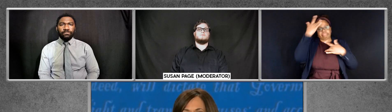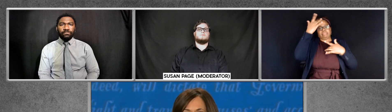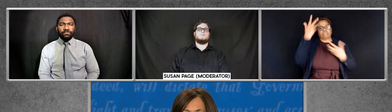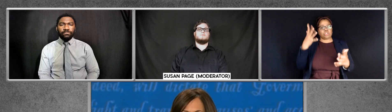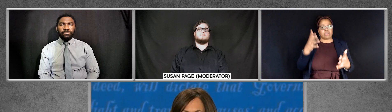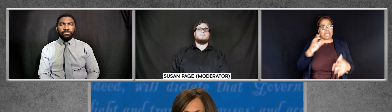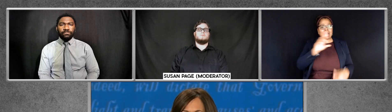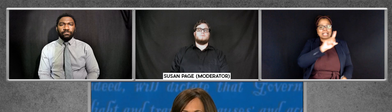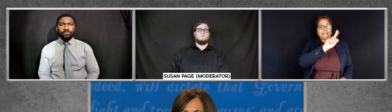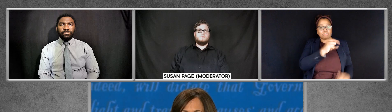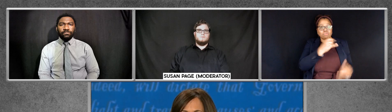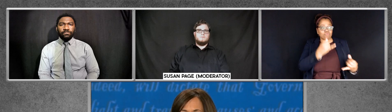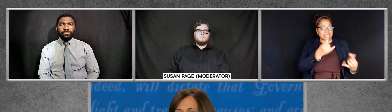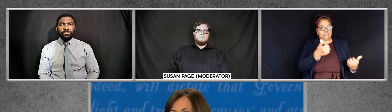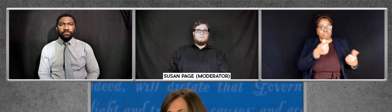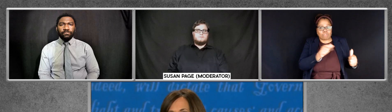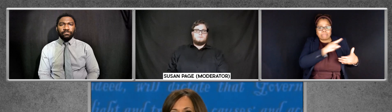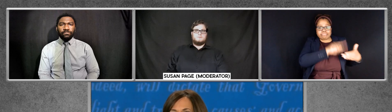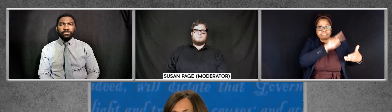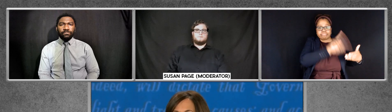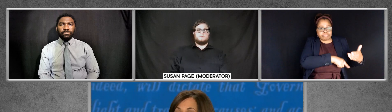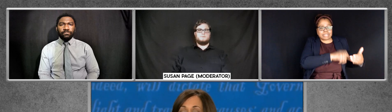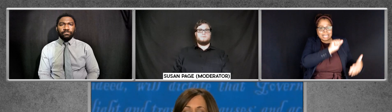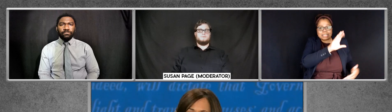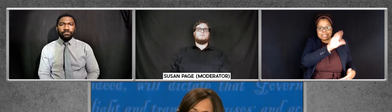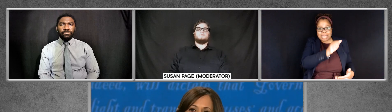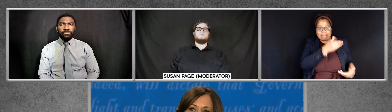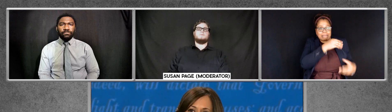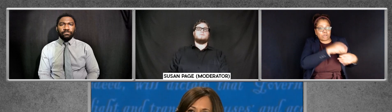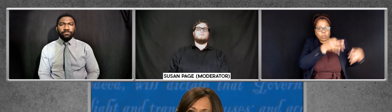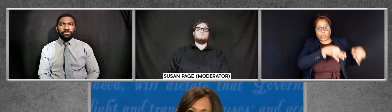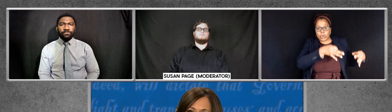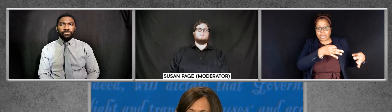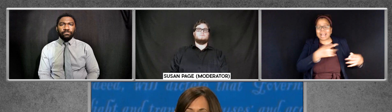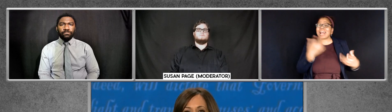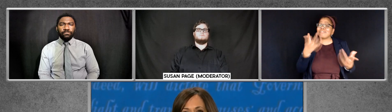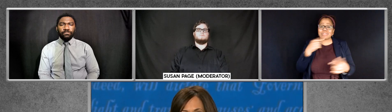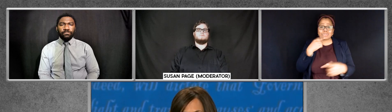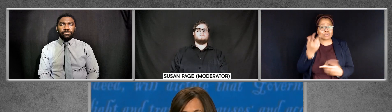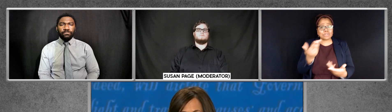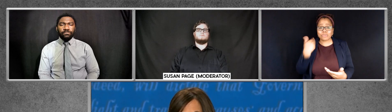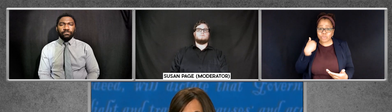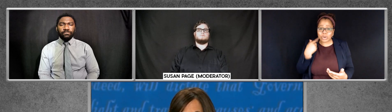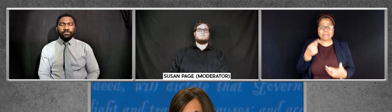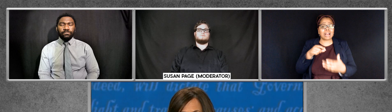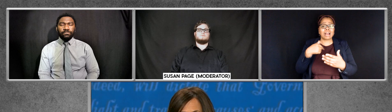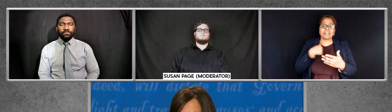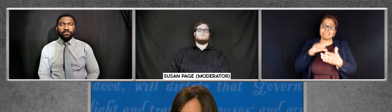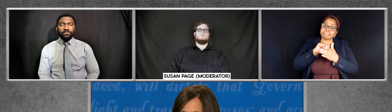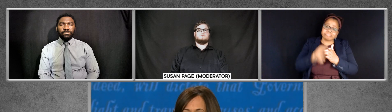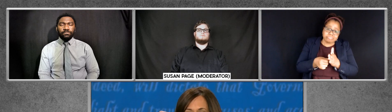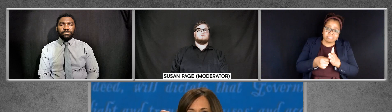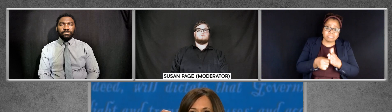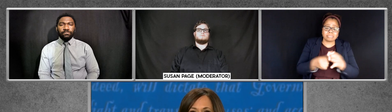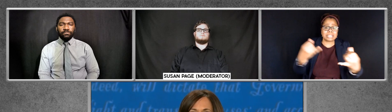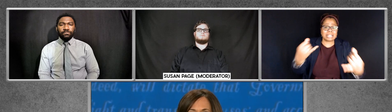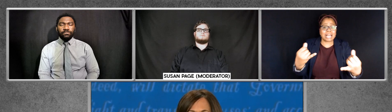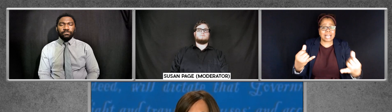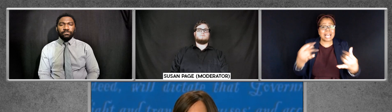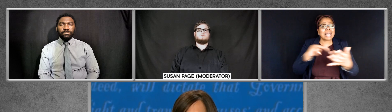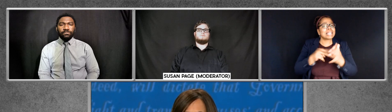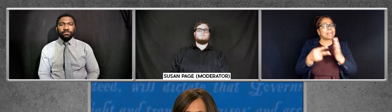to get rid of the Affordable Care Act. And I said it before, and it bears repeating. This means that there will be